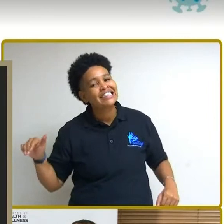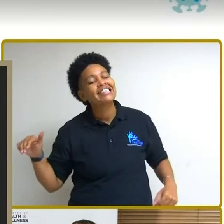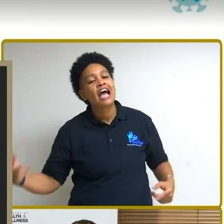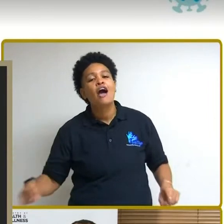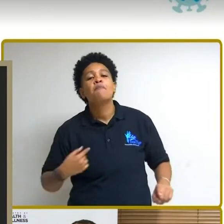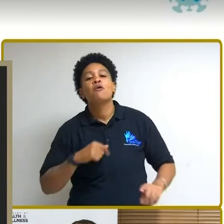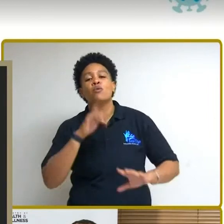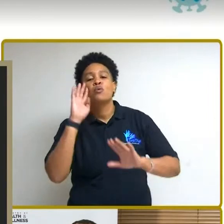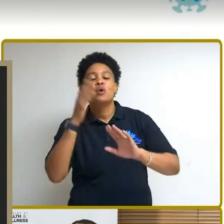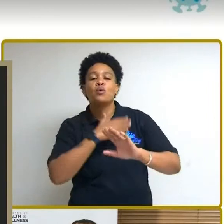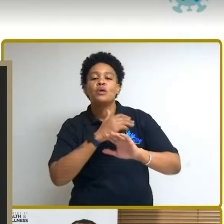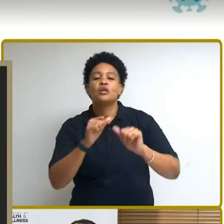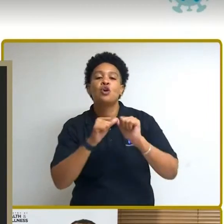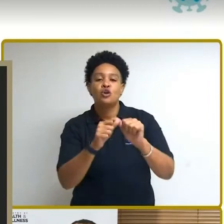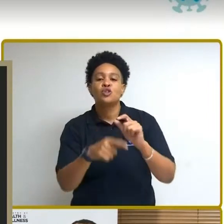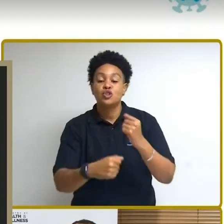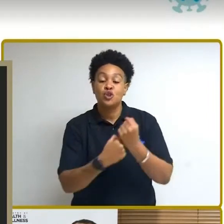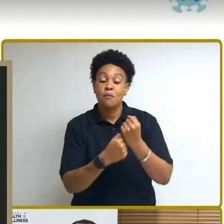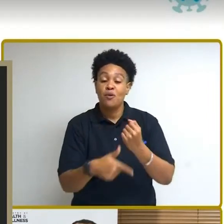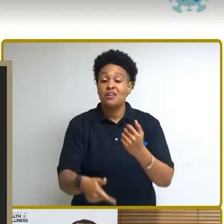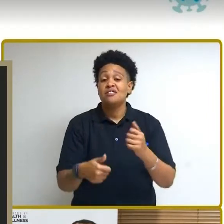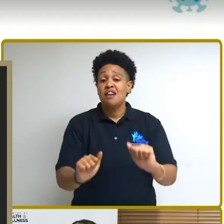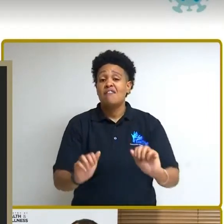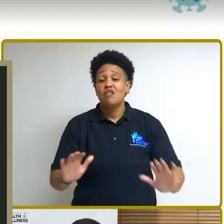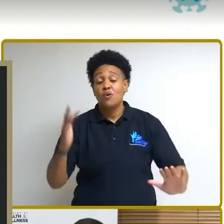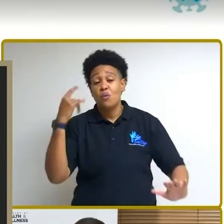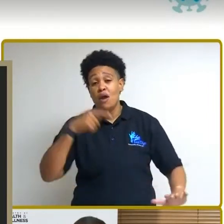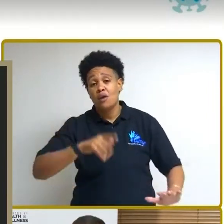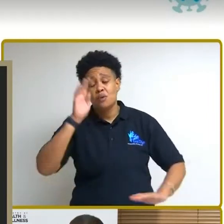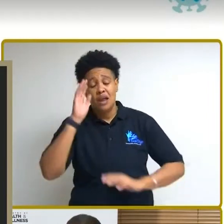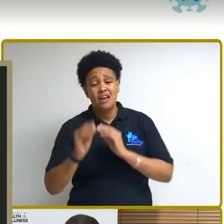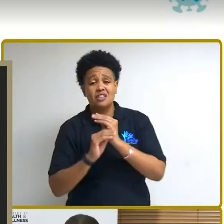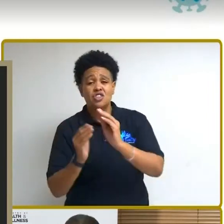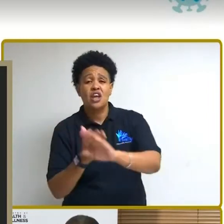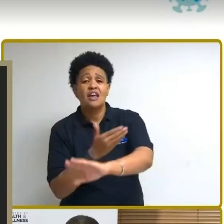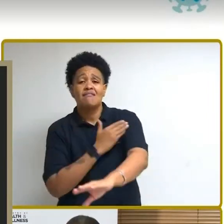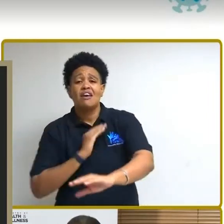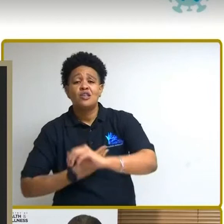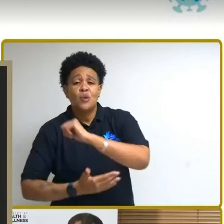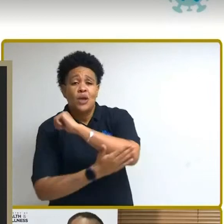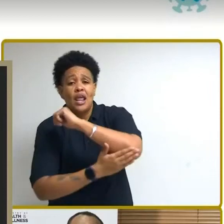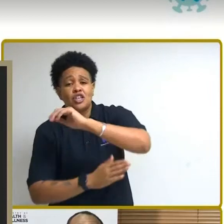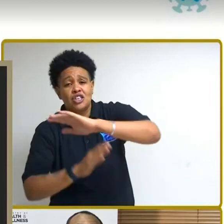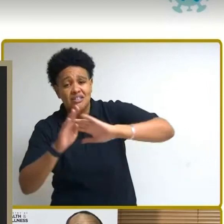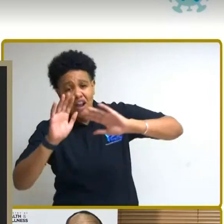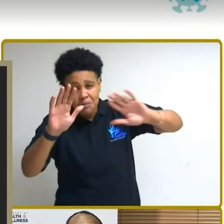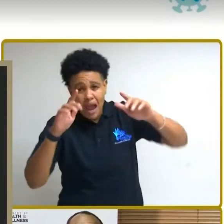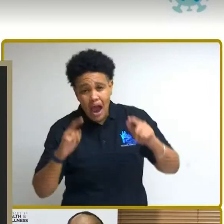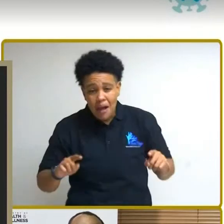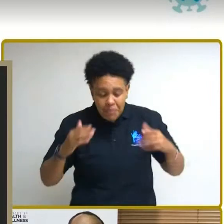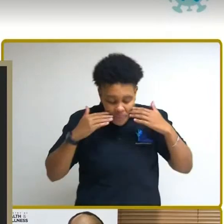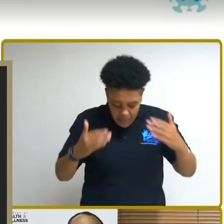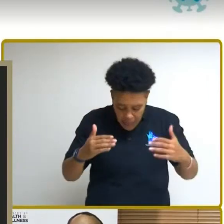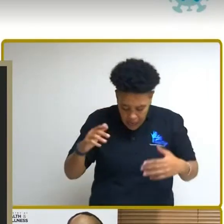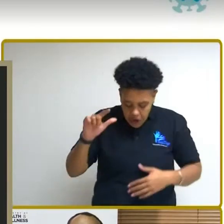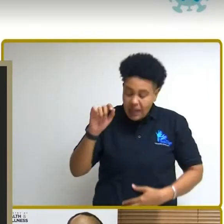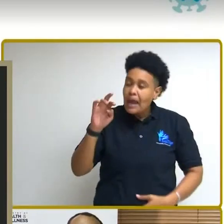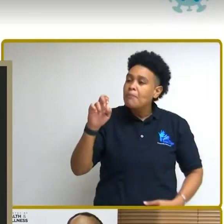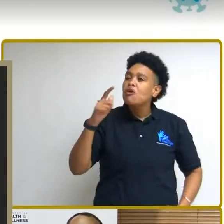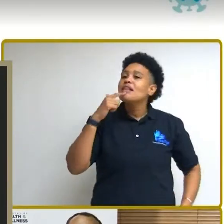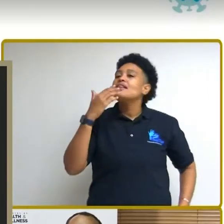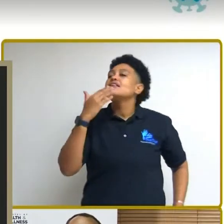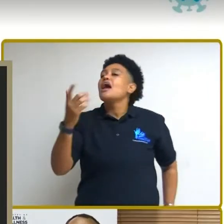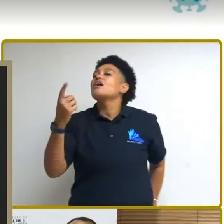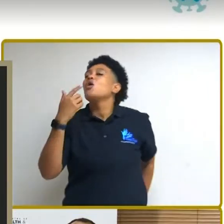are willing to continue to support this effort because it will also advance our national development. Thank you very much, Mr. Gabriel. Thank you,